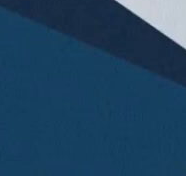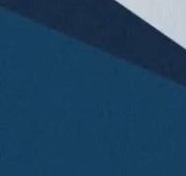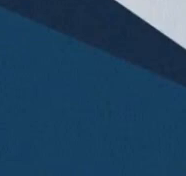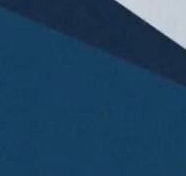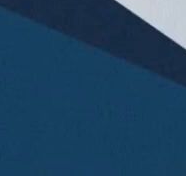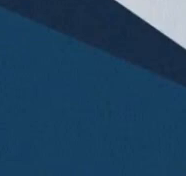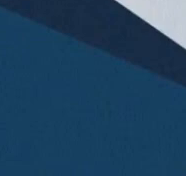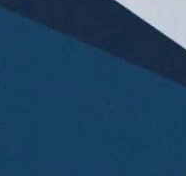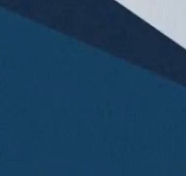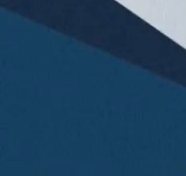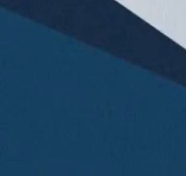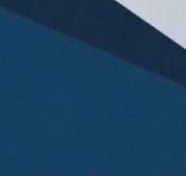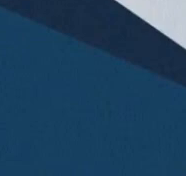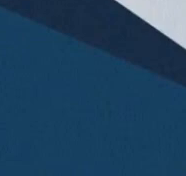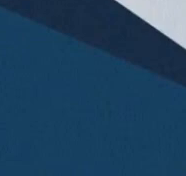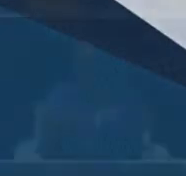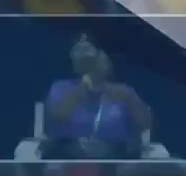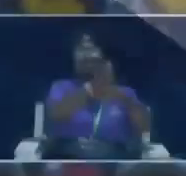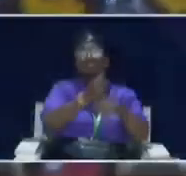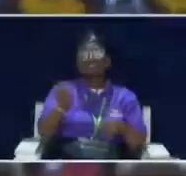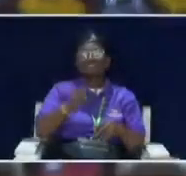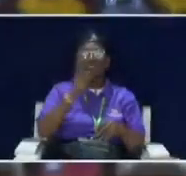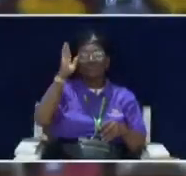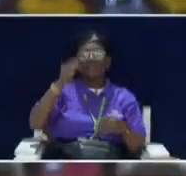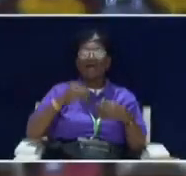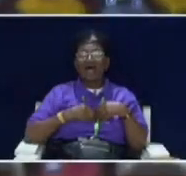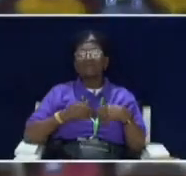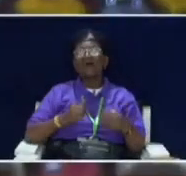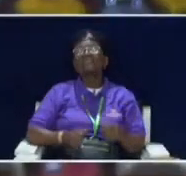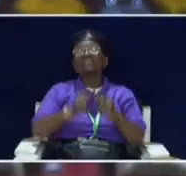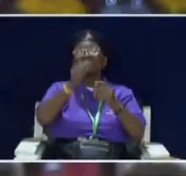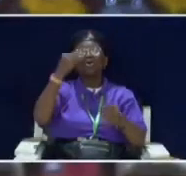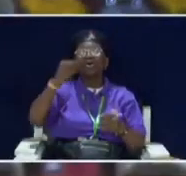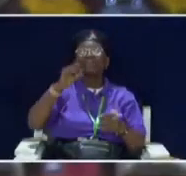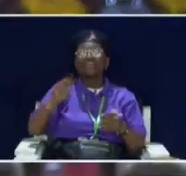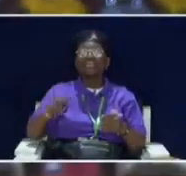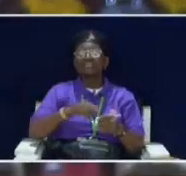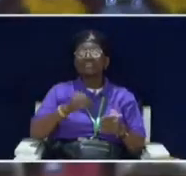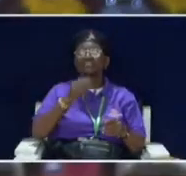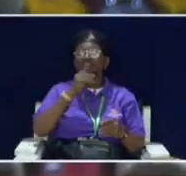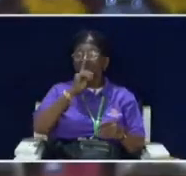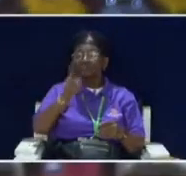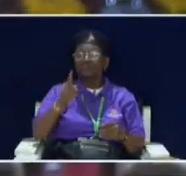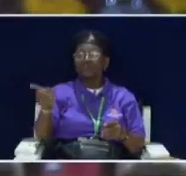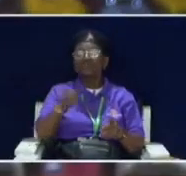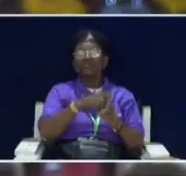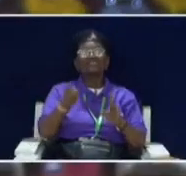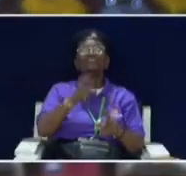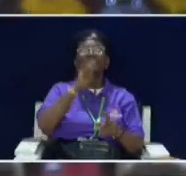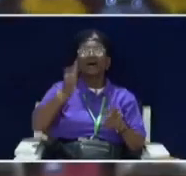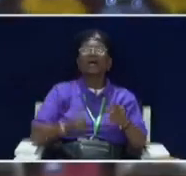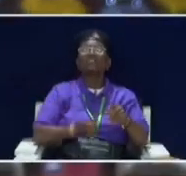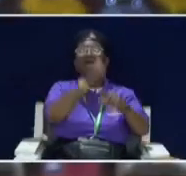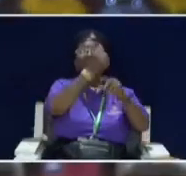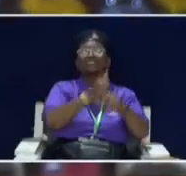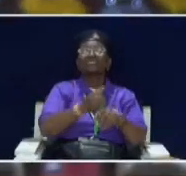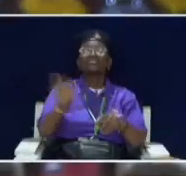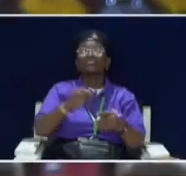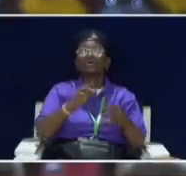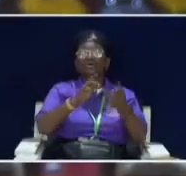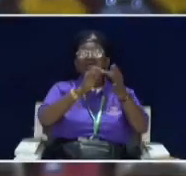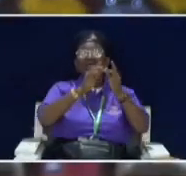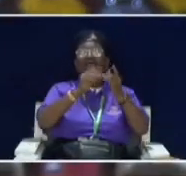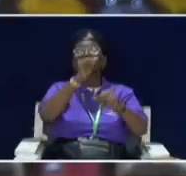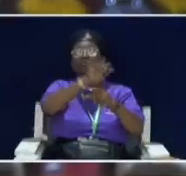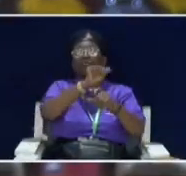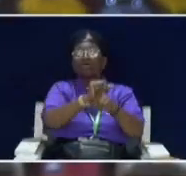after mountain after mountain. You would have an advantage of a view. In fact, when you're on the mountain, your network connection is